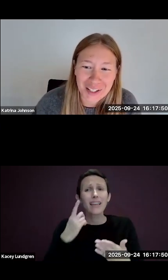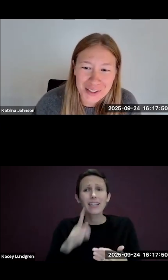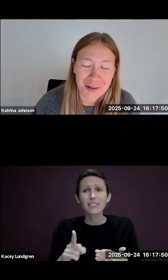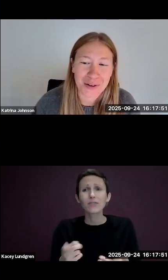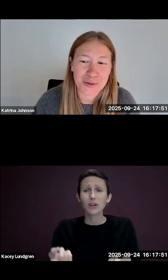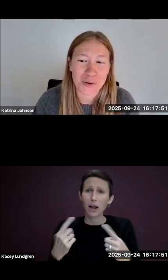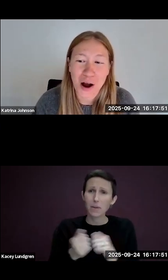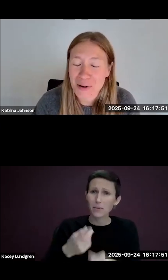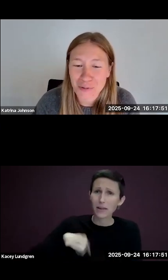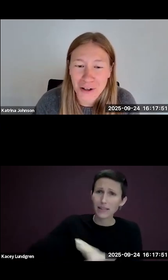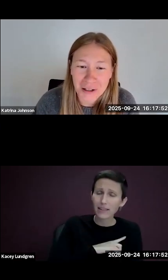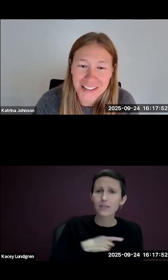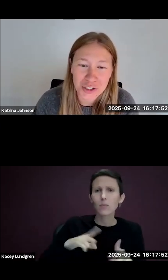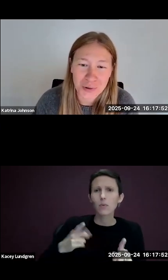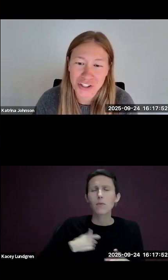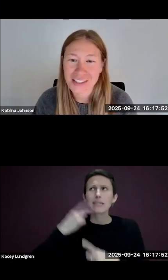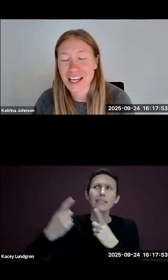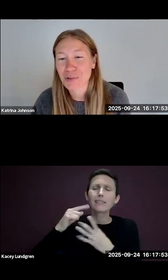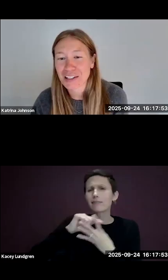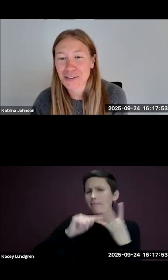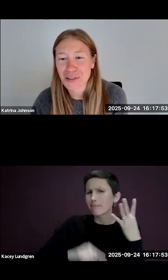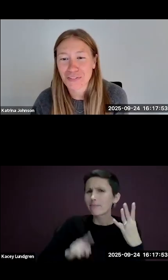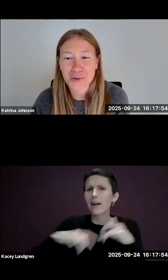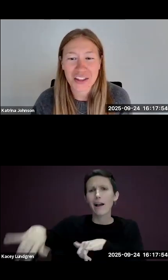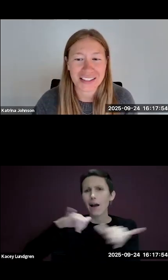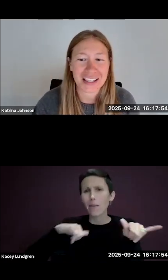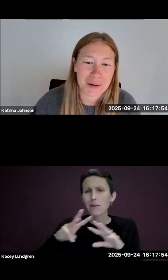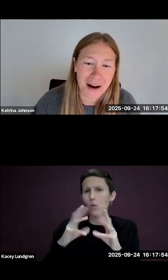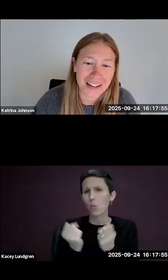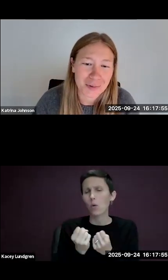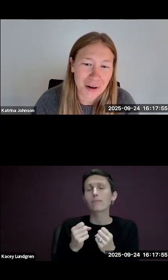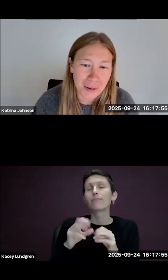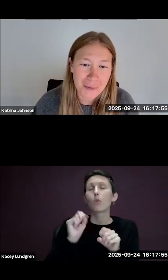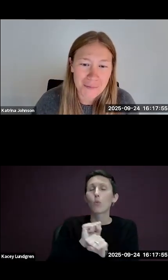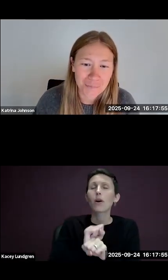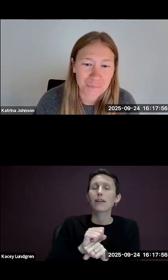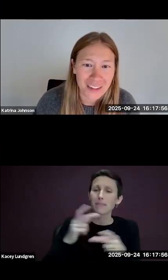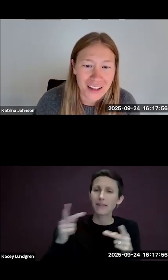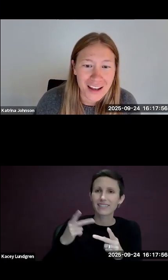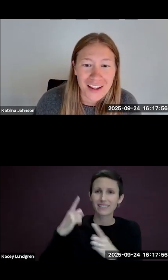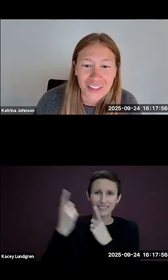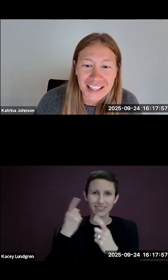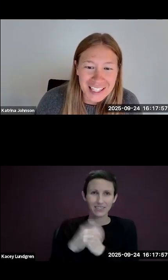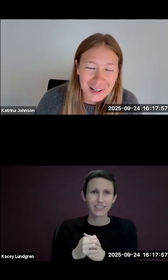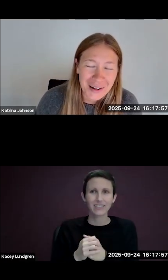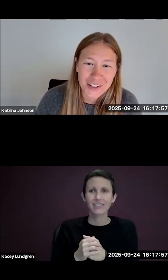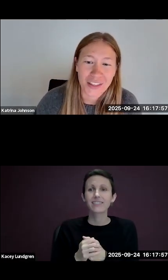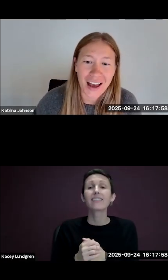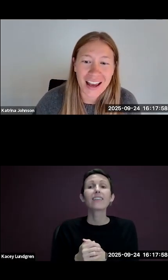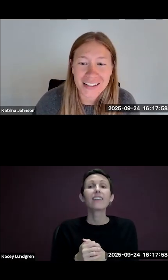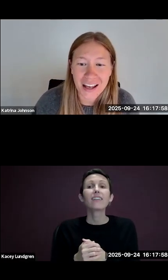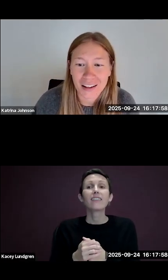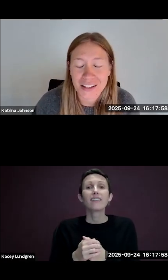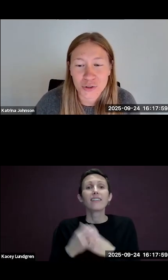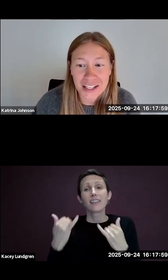while we considered some of those common workplace situations, and we'll leave you with a few things to keep in mind as we wrap up. The key takeaways